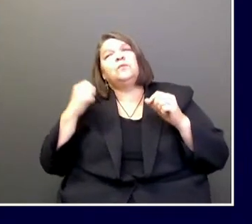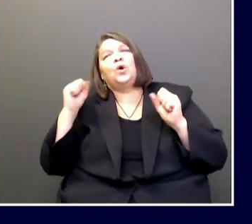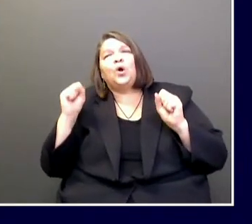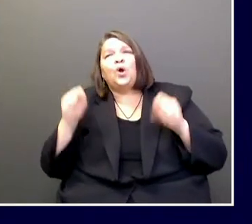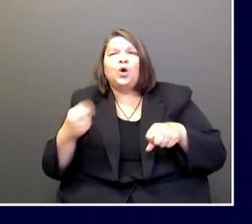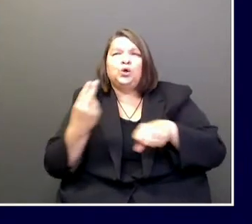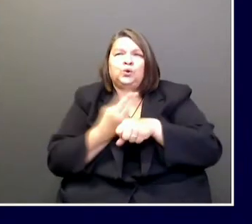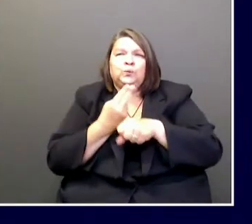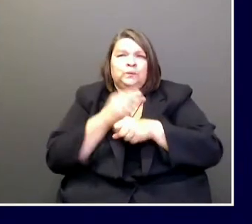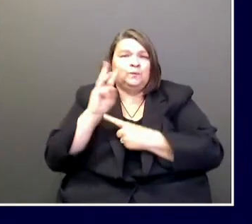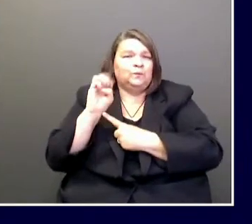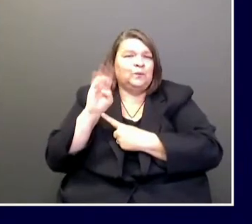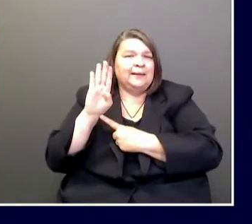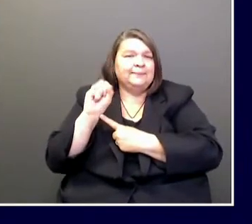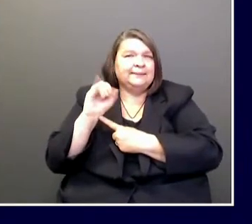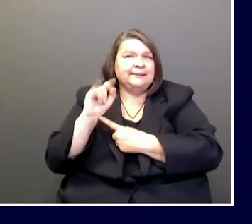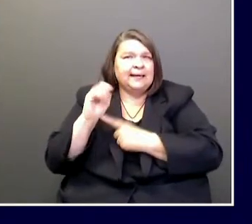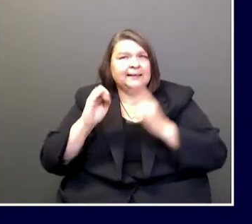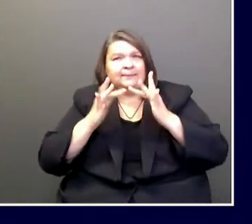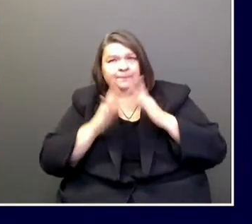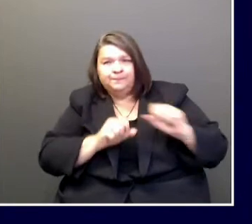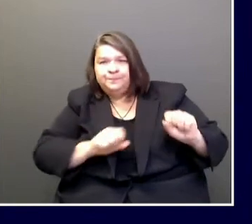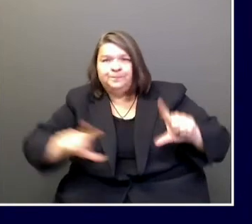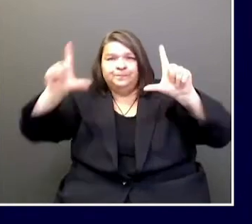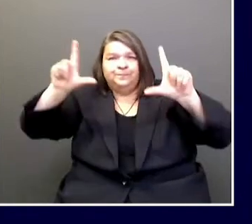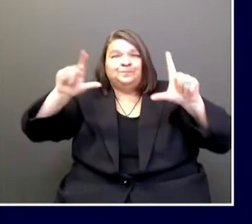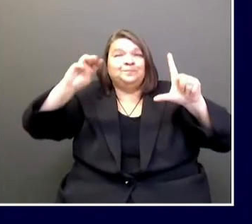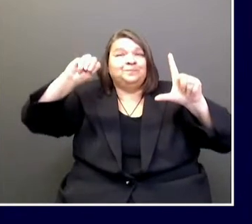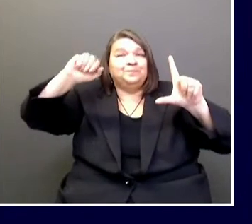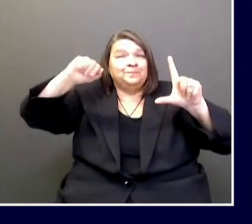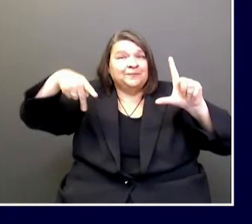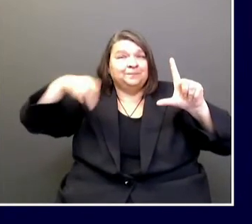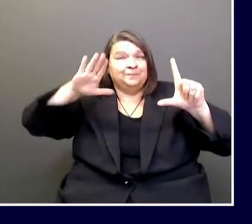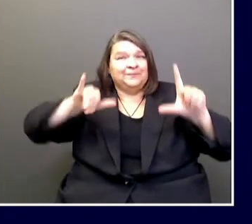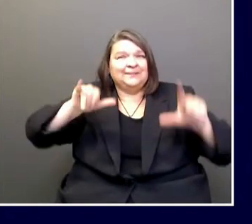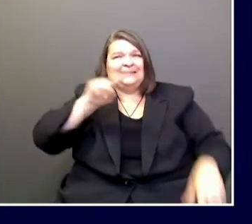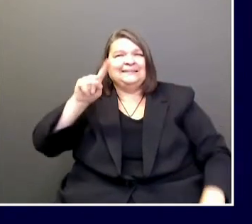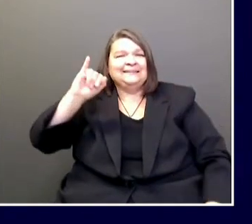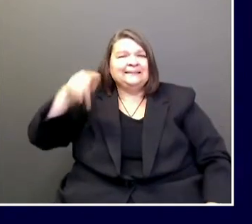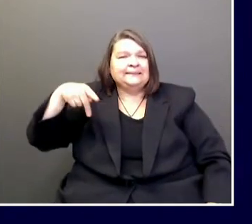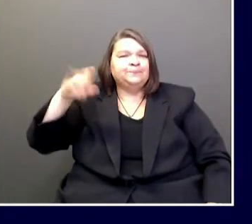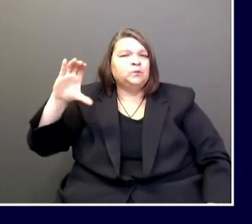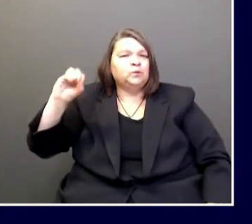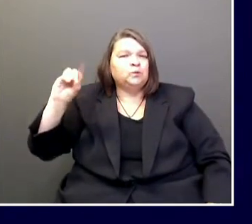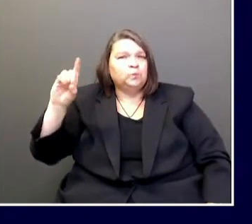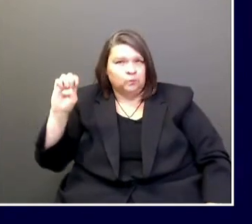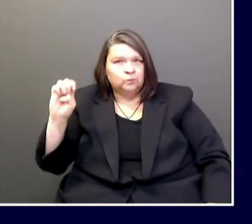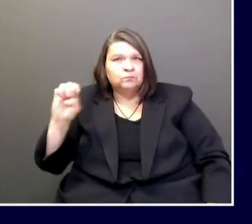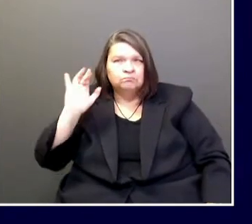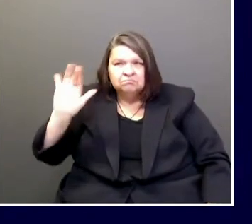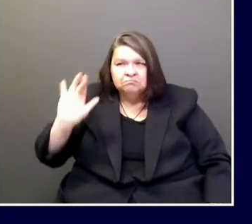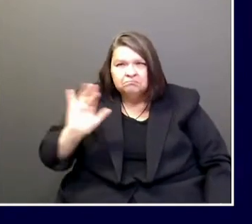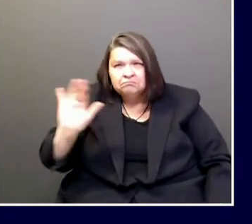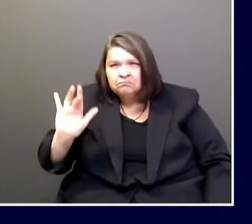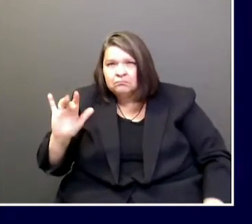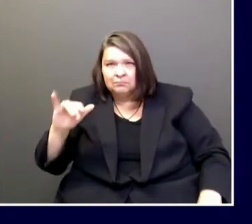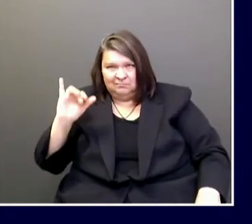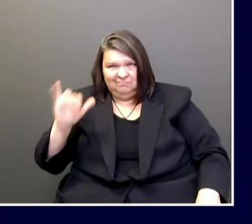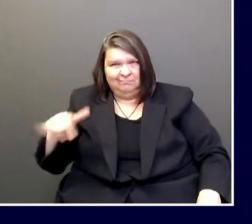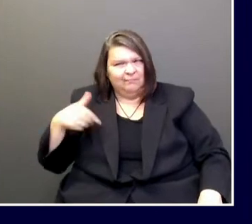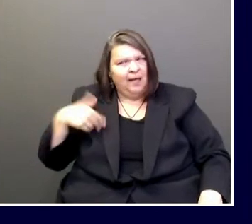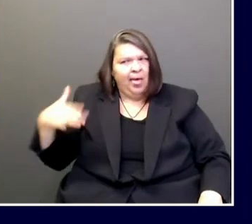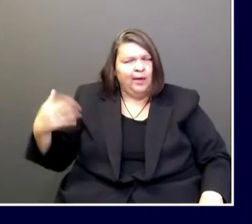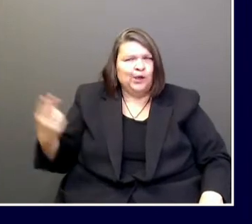since I've taken a look at it. It's been a couple of days, but no, we don't have indications that these are cases that are being driven